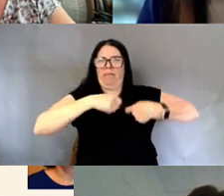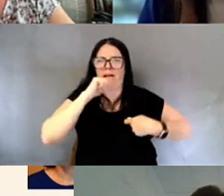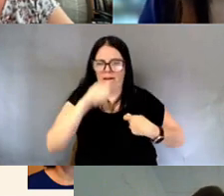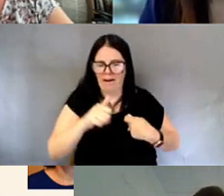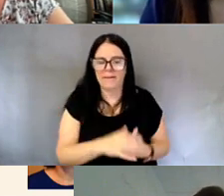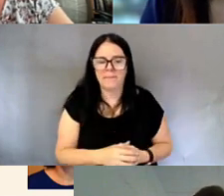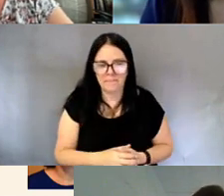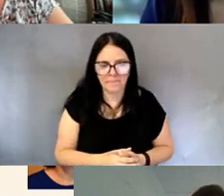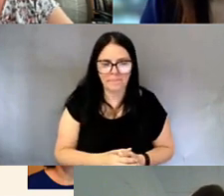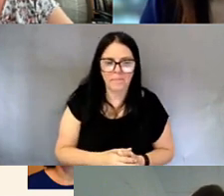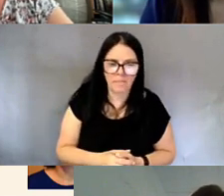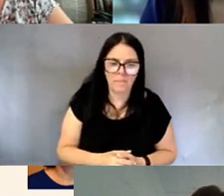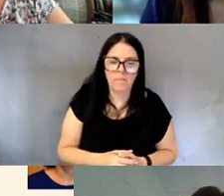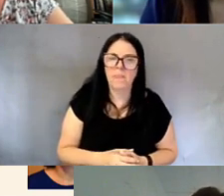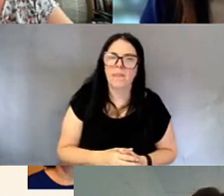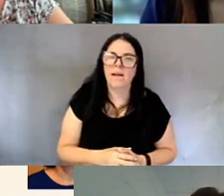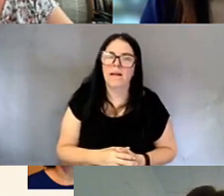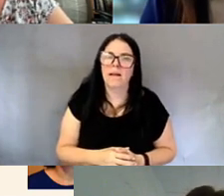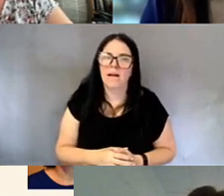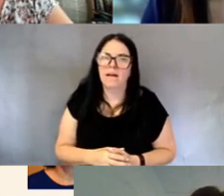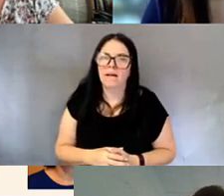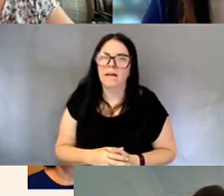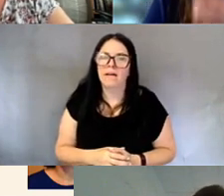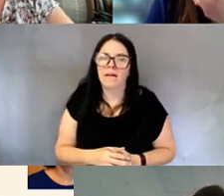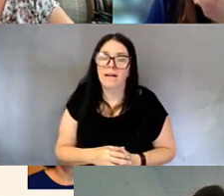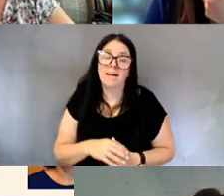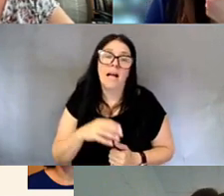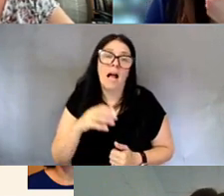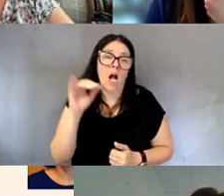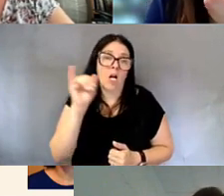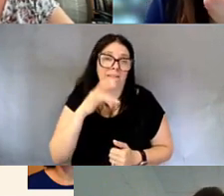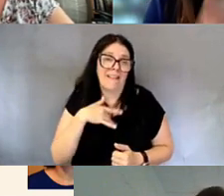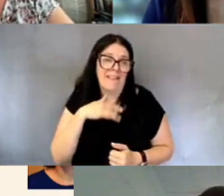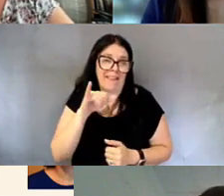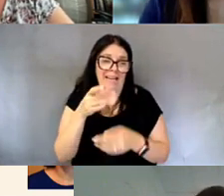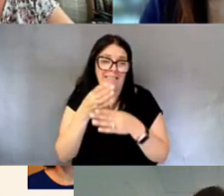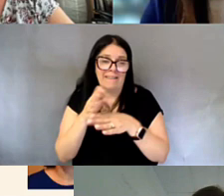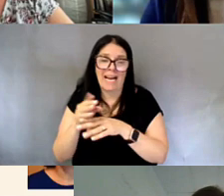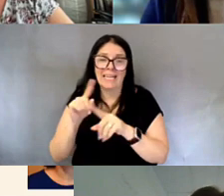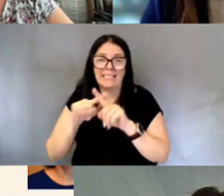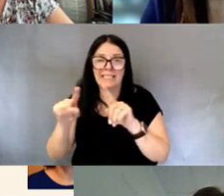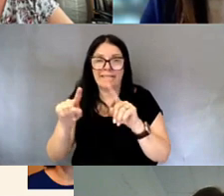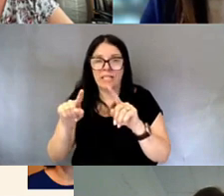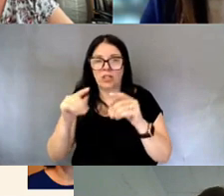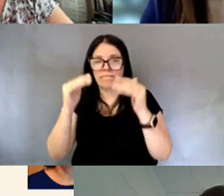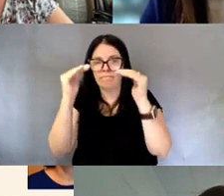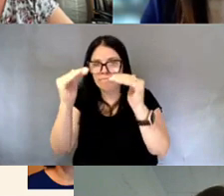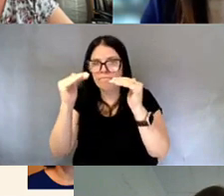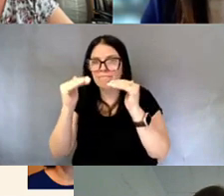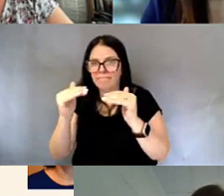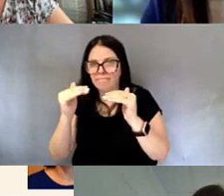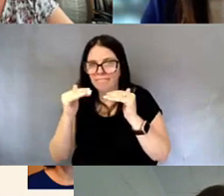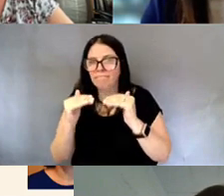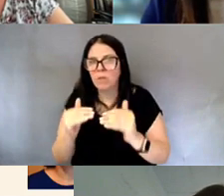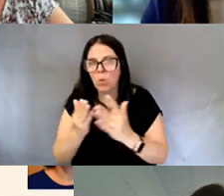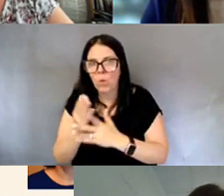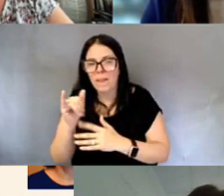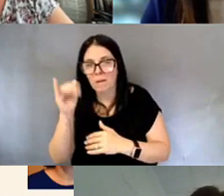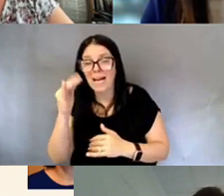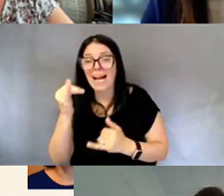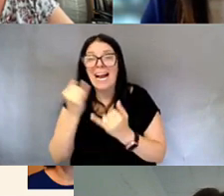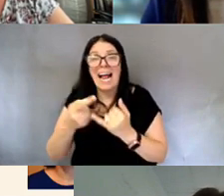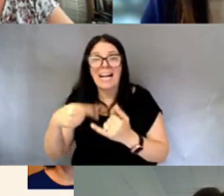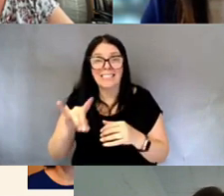Again, like it was broken down into like manageable chunks. So again, like going through this presentation, and then in our last final